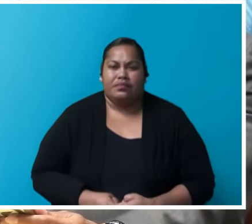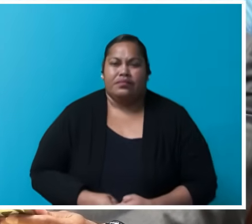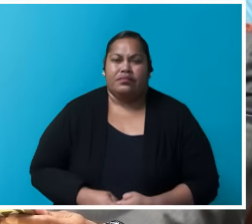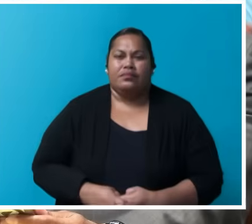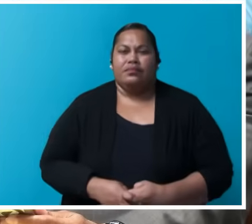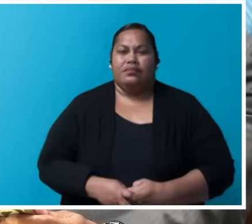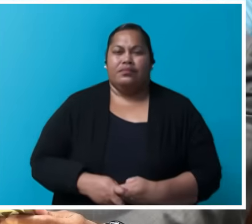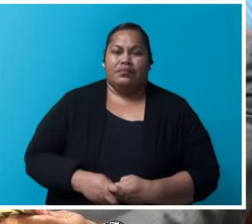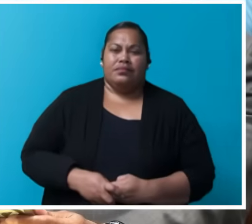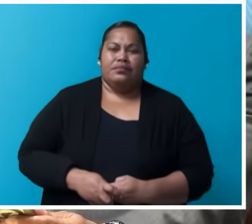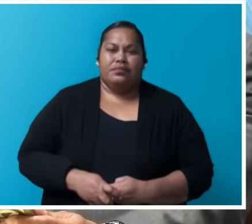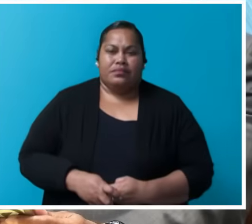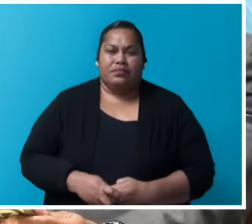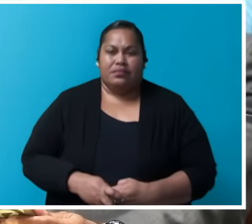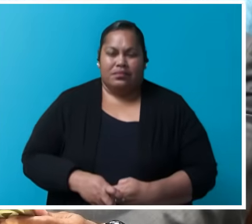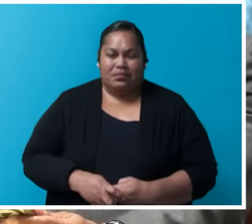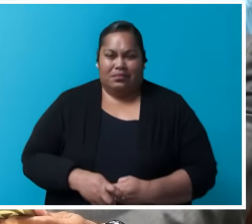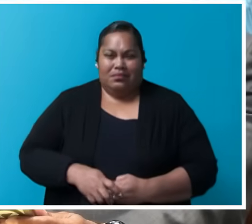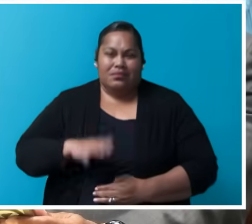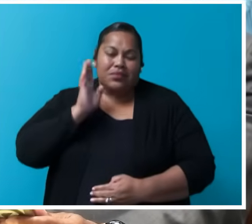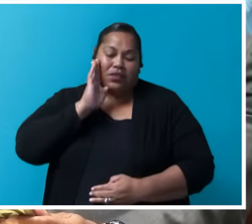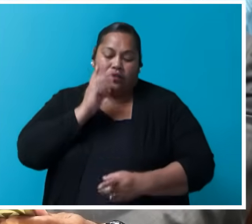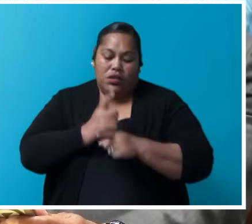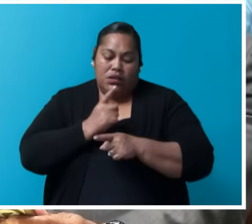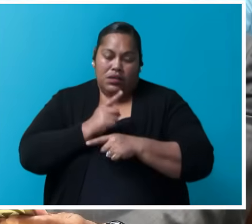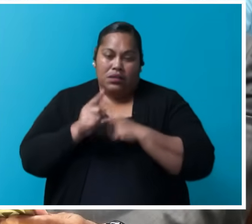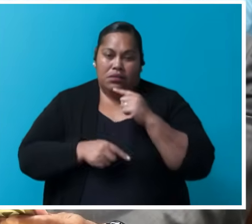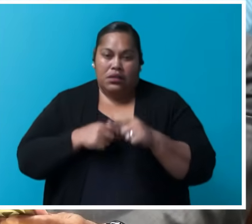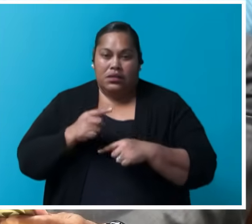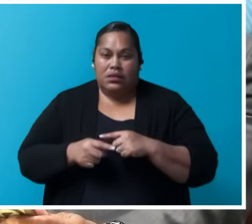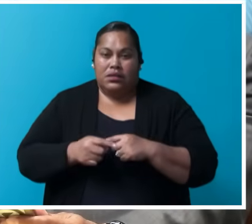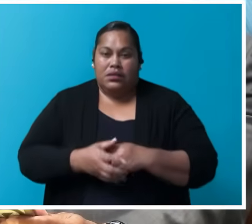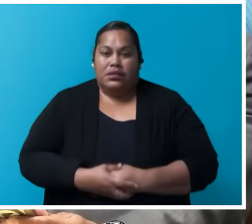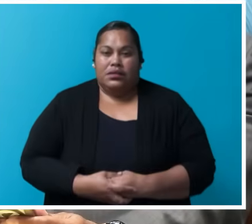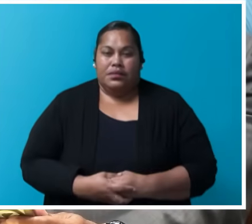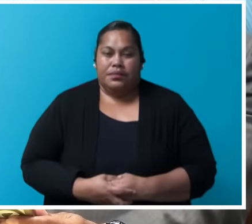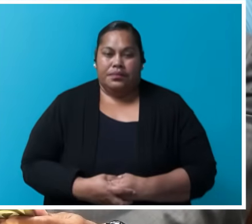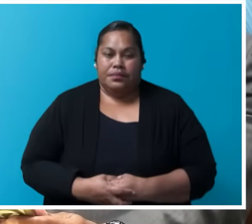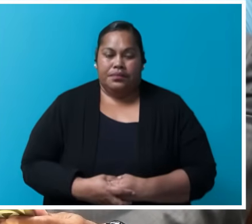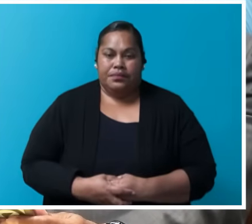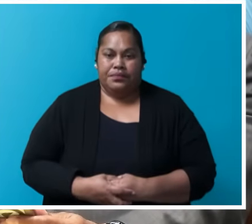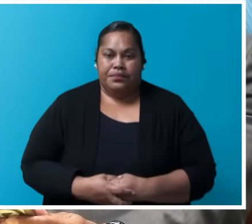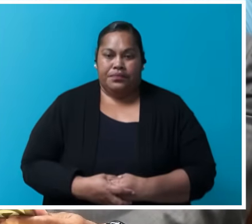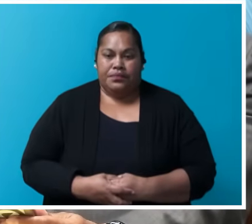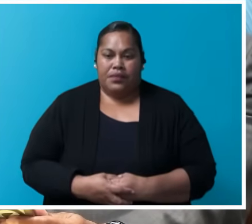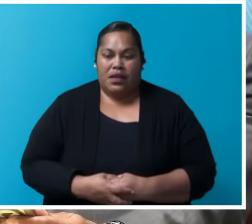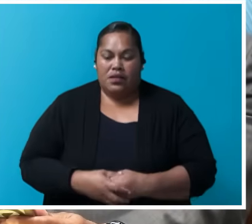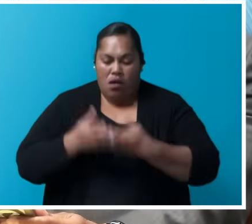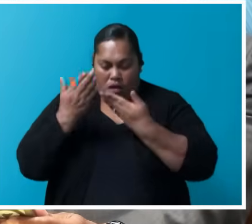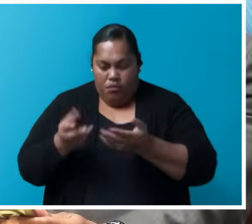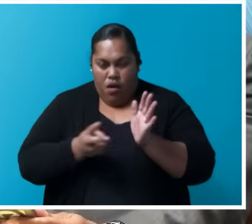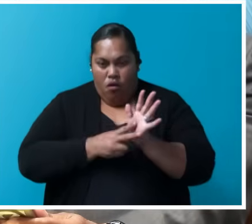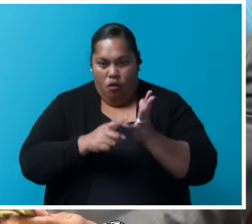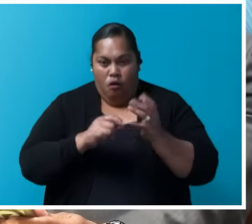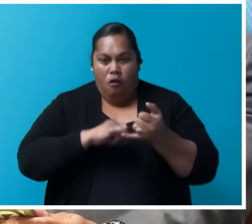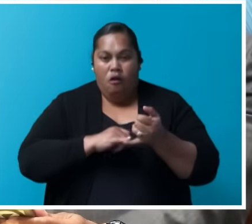Mr. Speaker, before I talk about, as Honorable Basarongo, Honorable